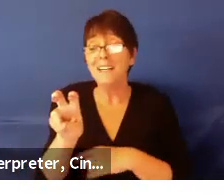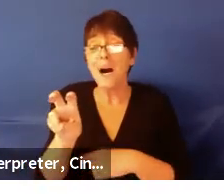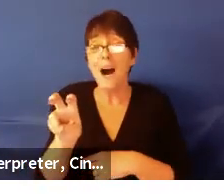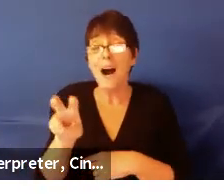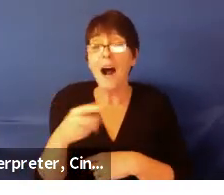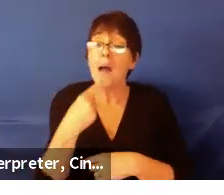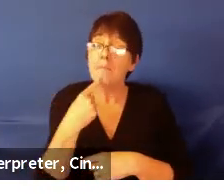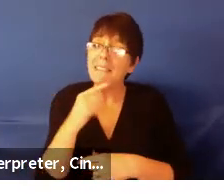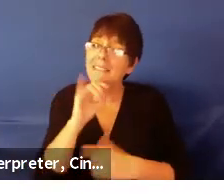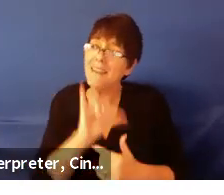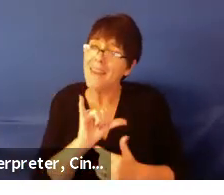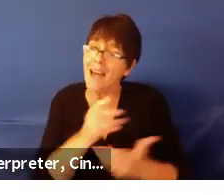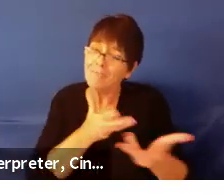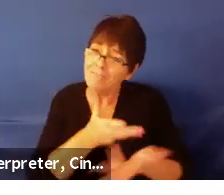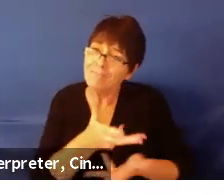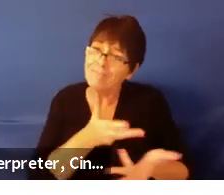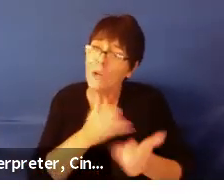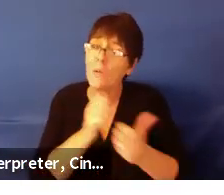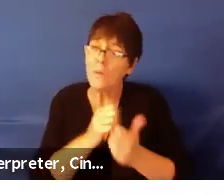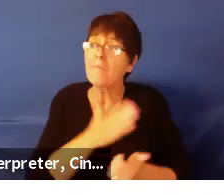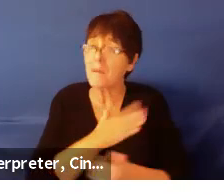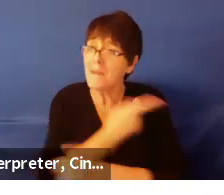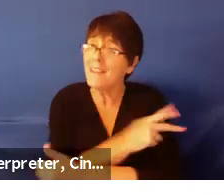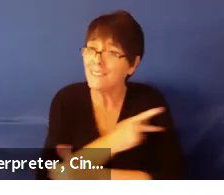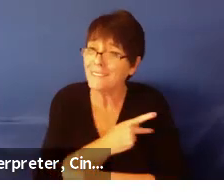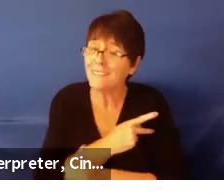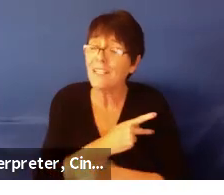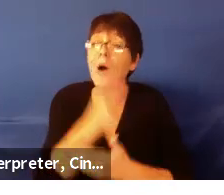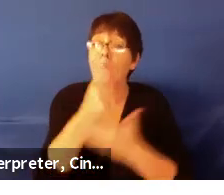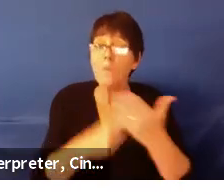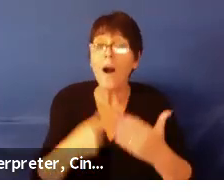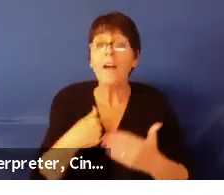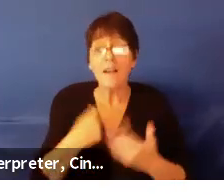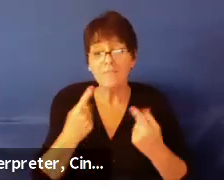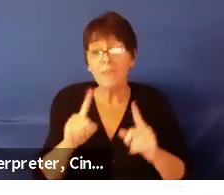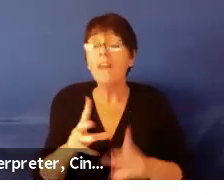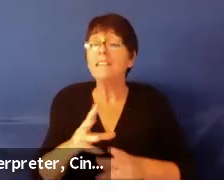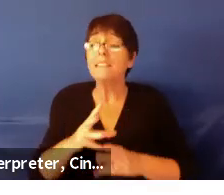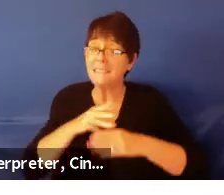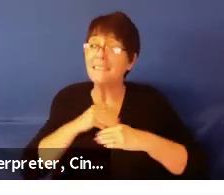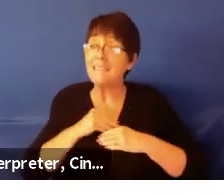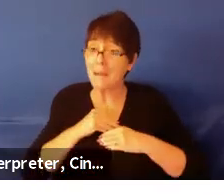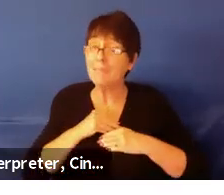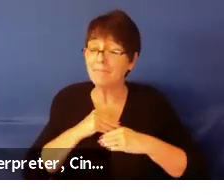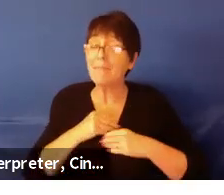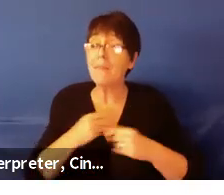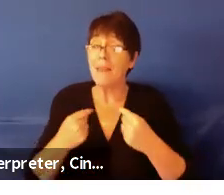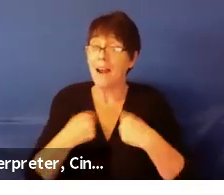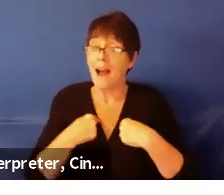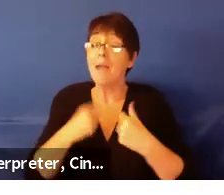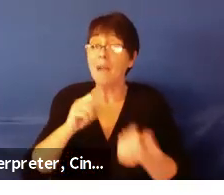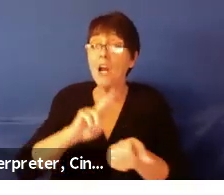bedside contact. But what I've come to accept and embrace is that I am a nurse